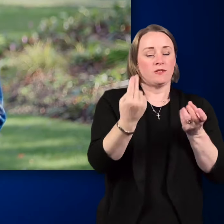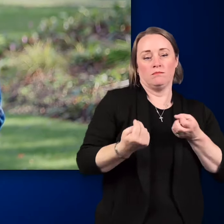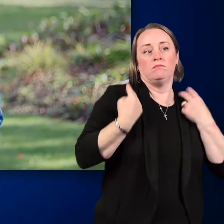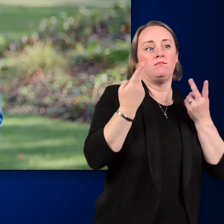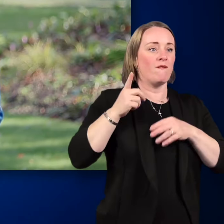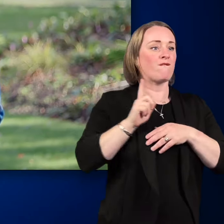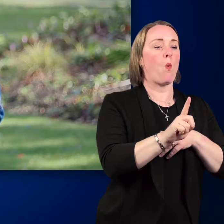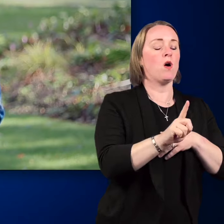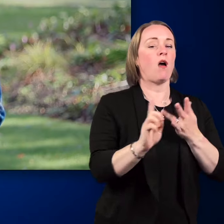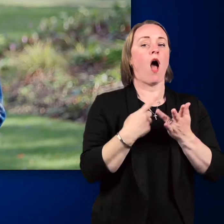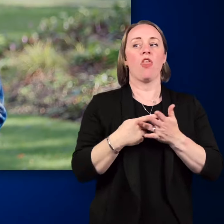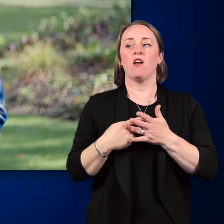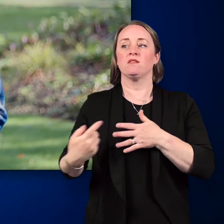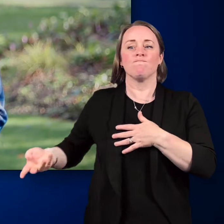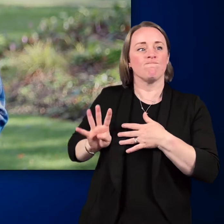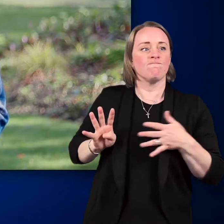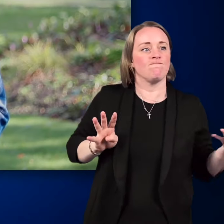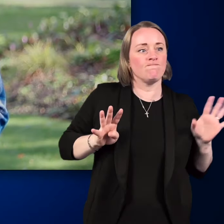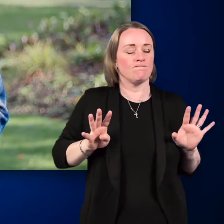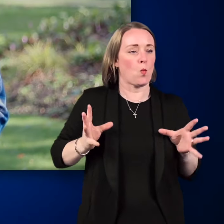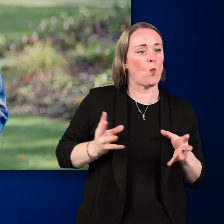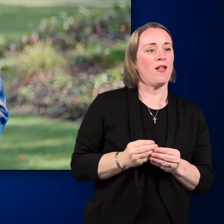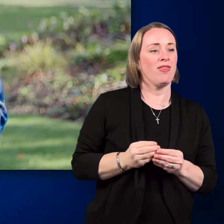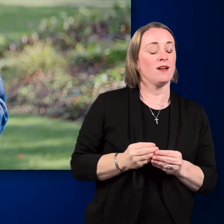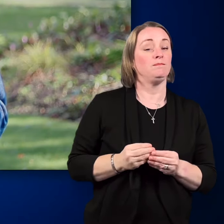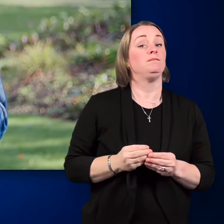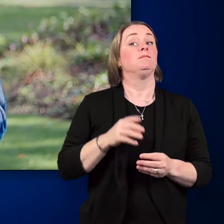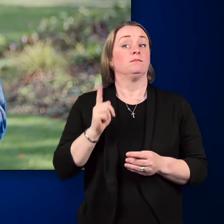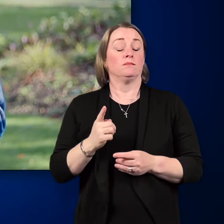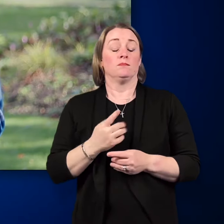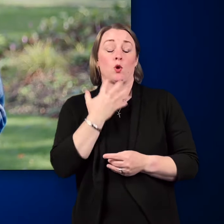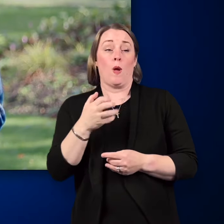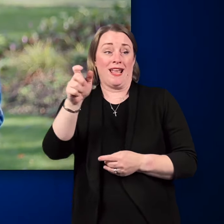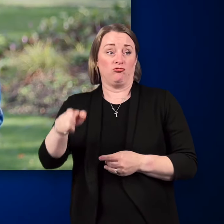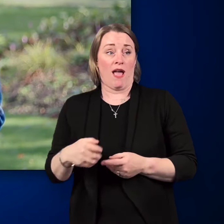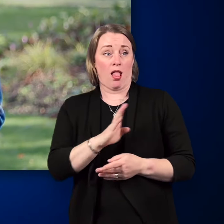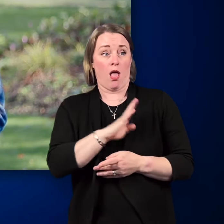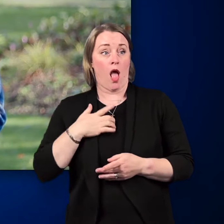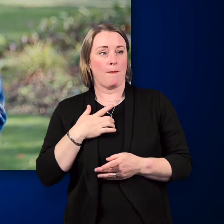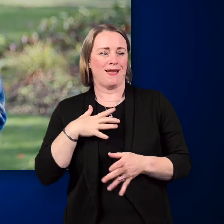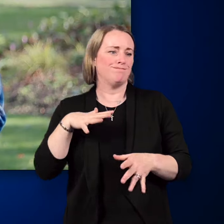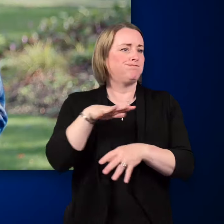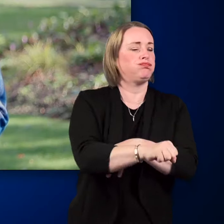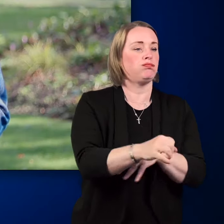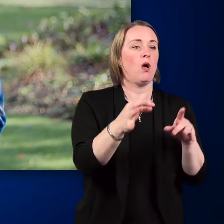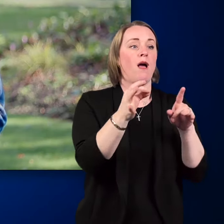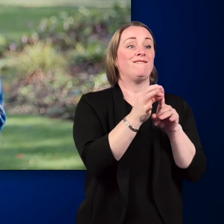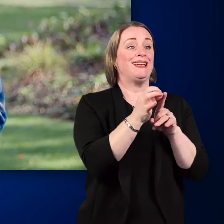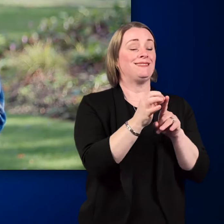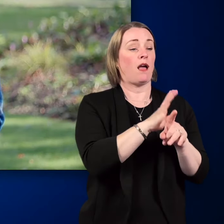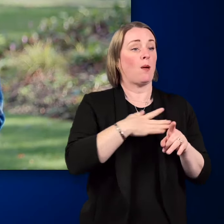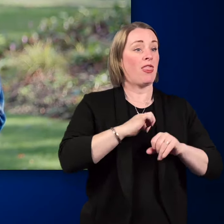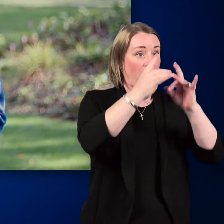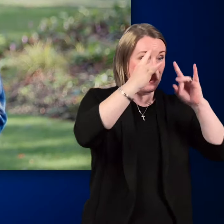eventually plunder the Philistines' camp. And then there's this interesting reference. And again, the